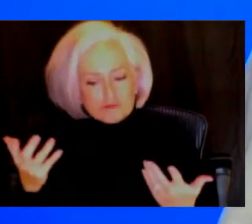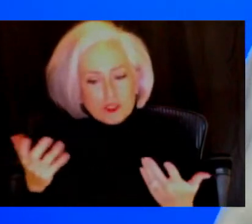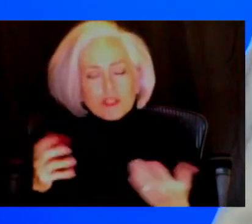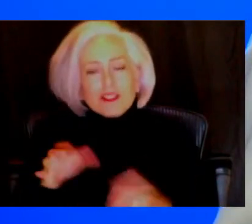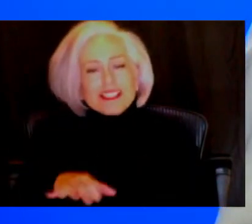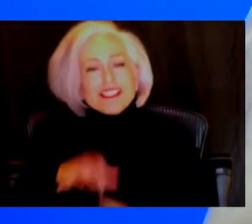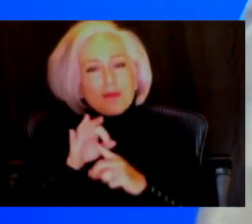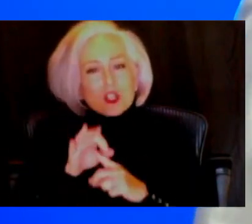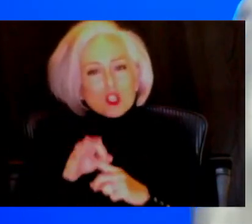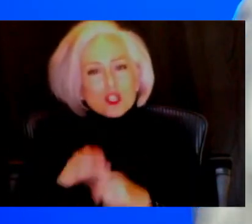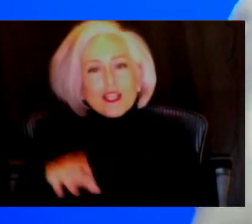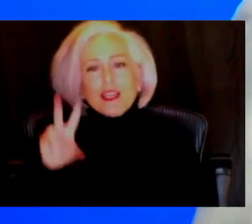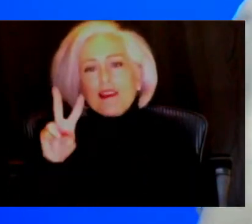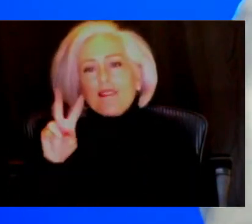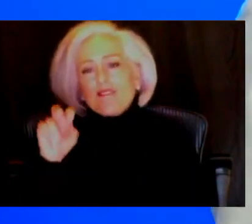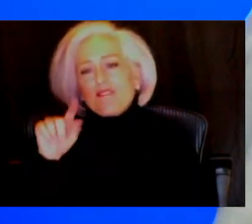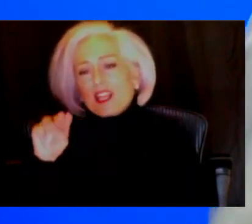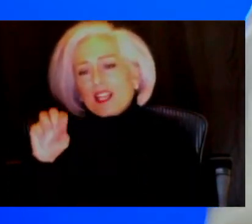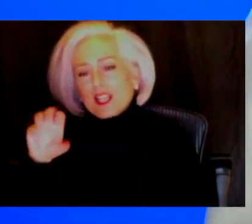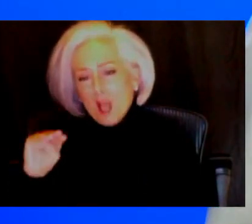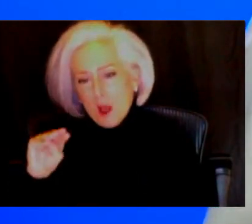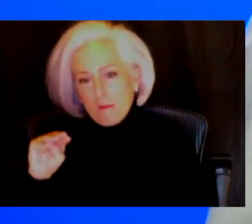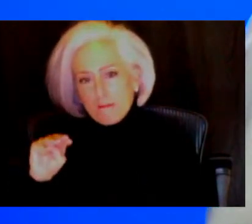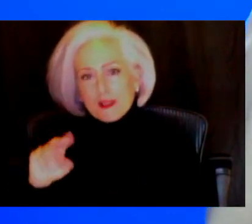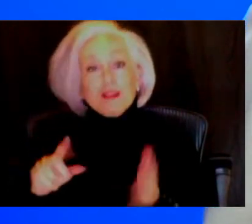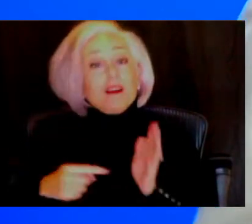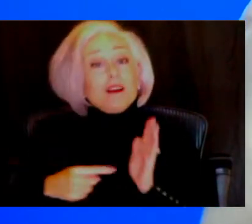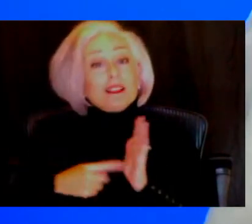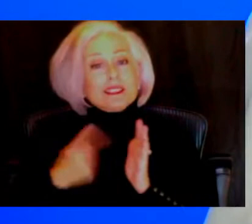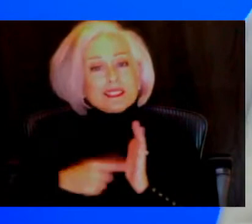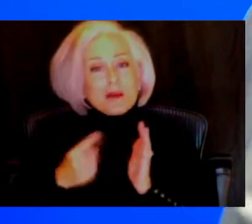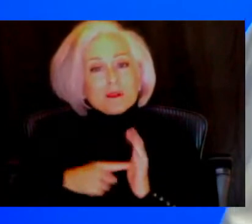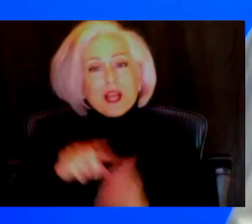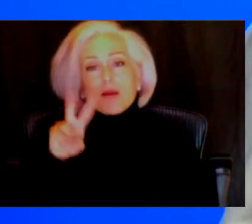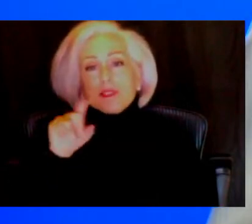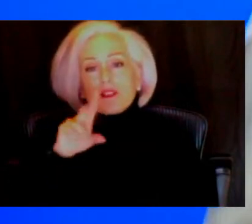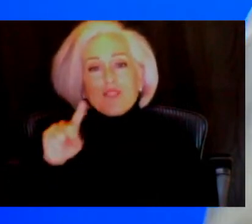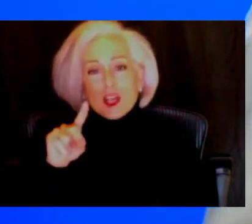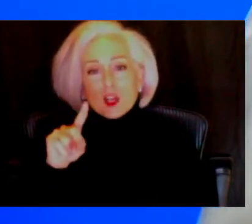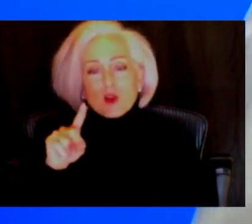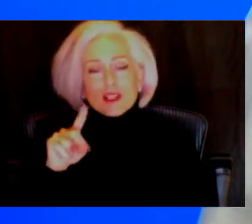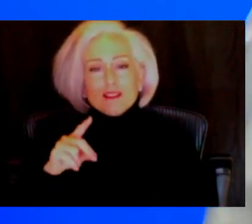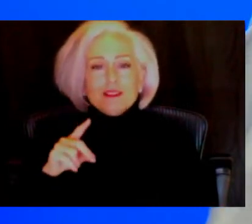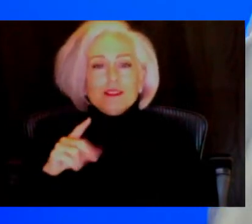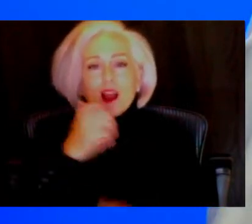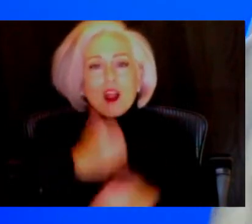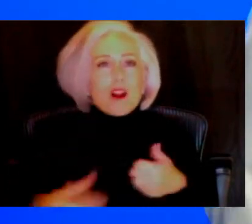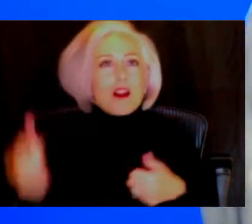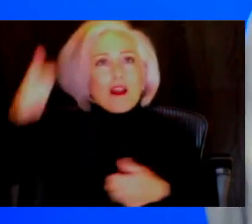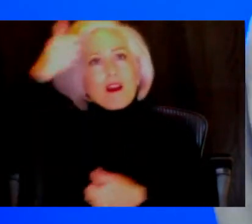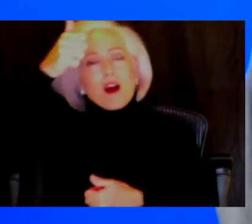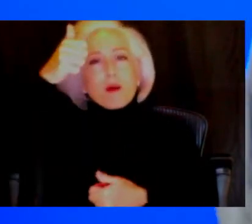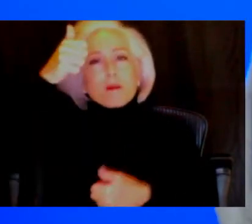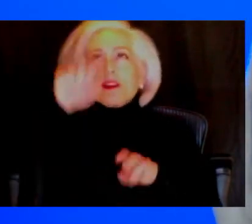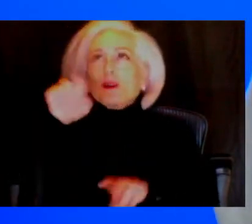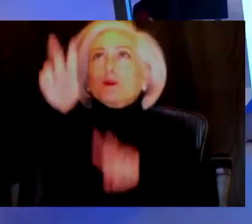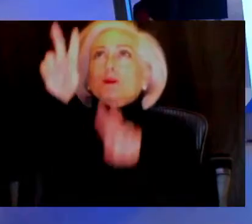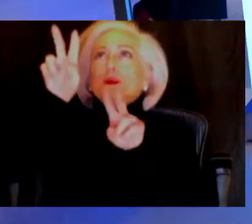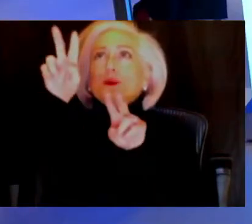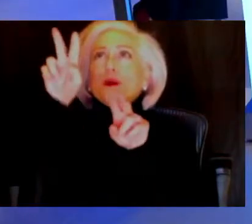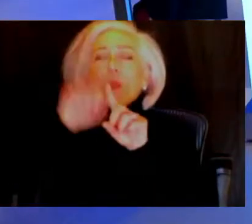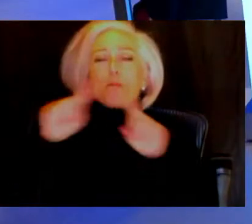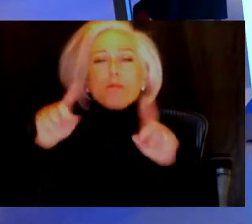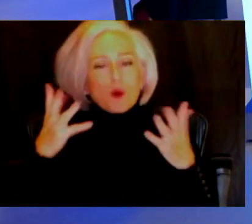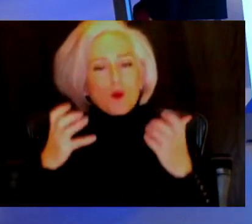put up on a pedestal, and we want to come down and to say, yeah, let's talk about our experiences. Let's talk about what that was like. I'm